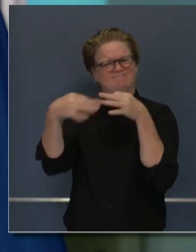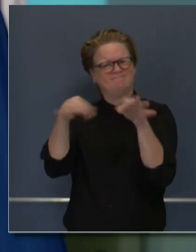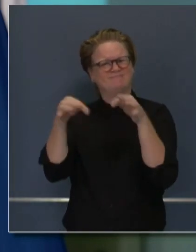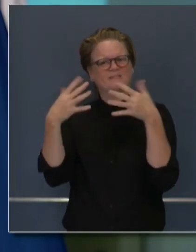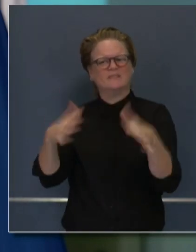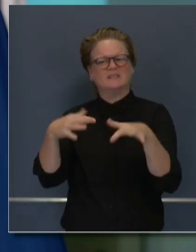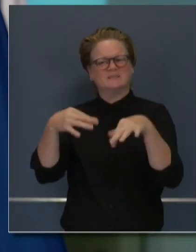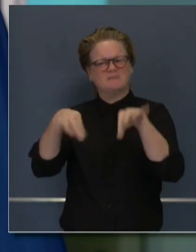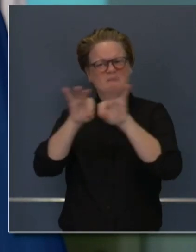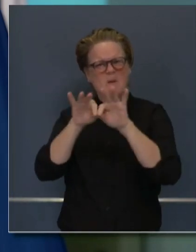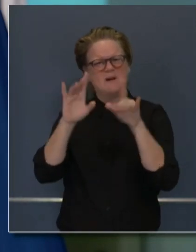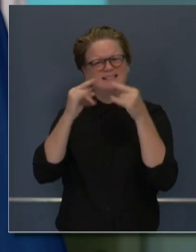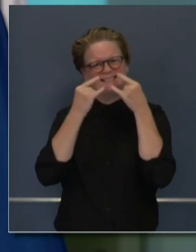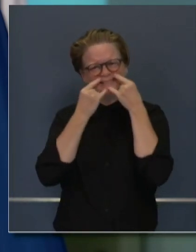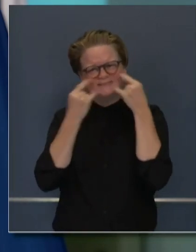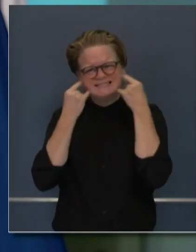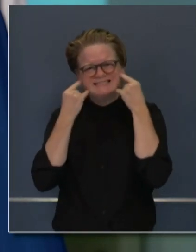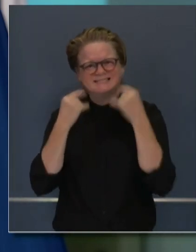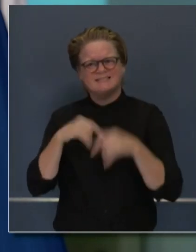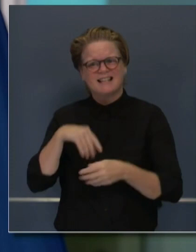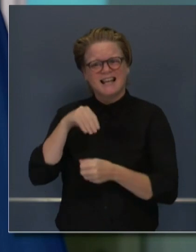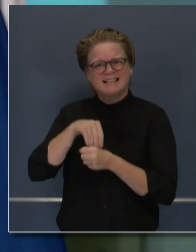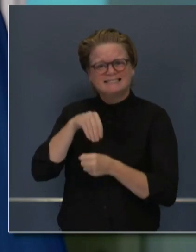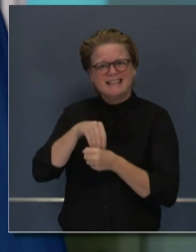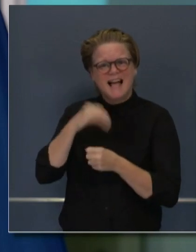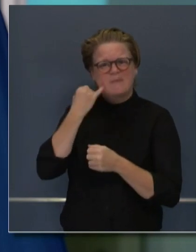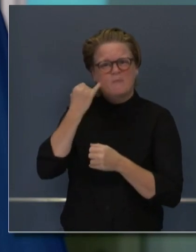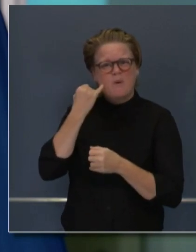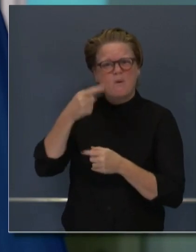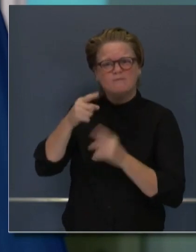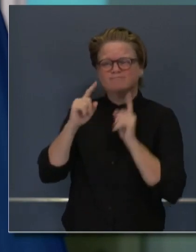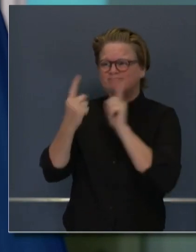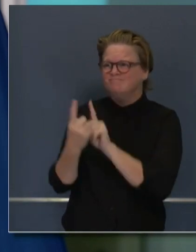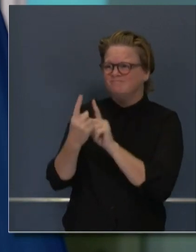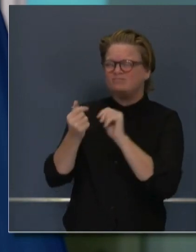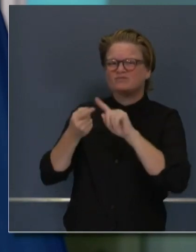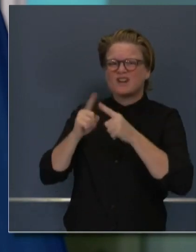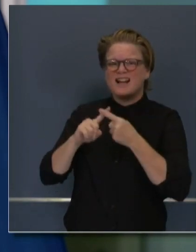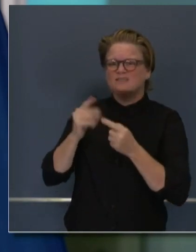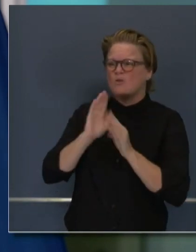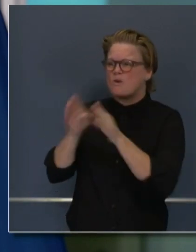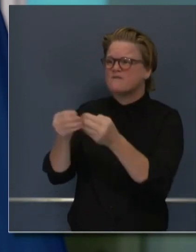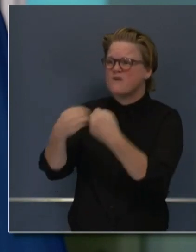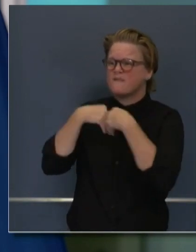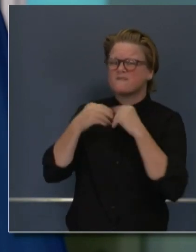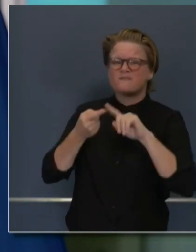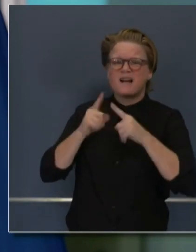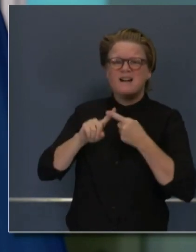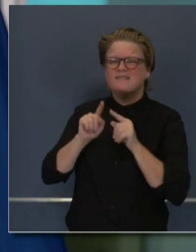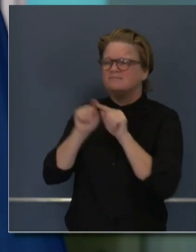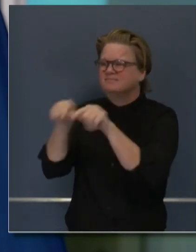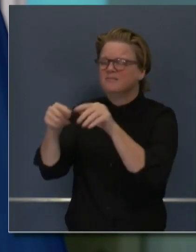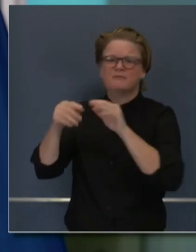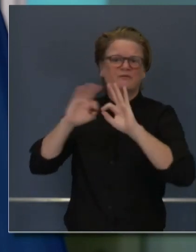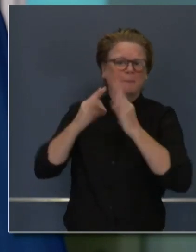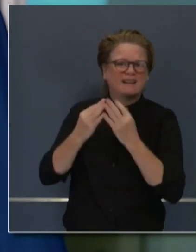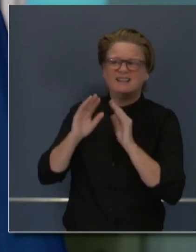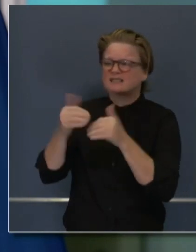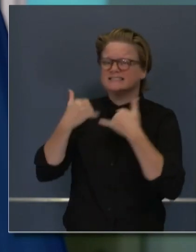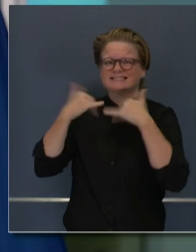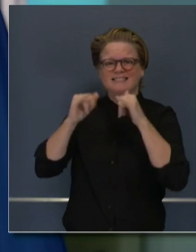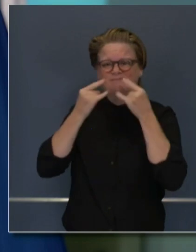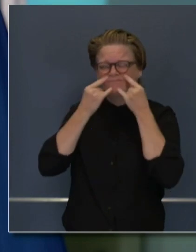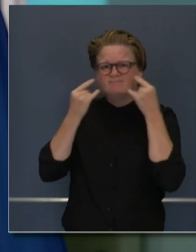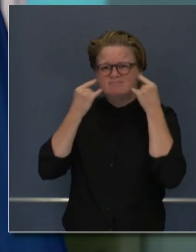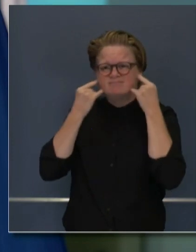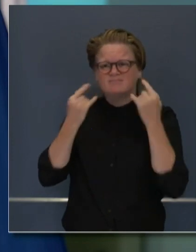a mask if people outside your household must be, are indeed guests in your household. But I want Dr. Galley to